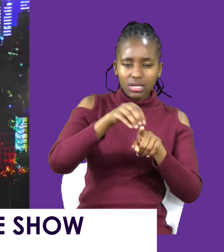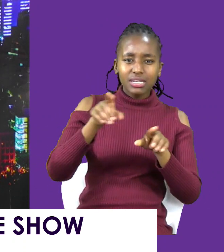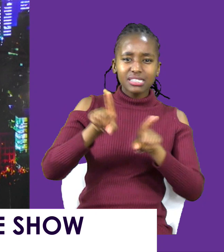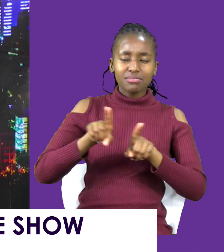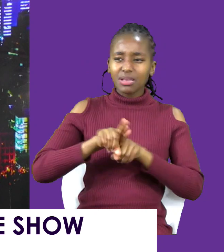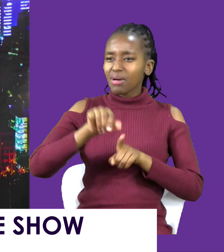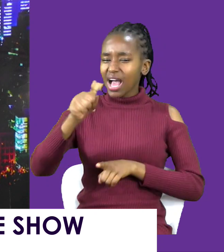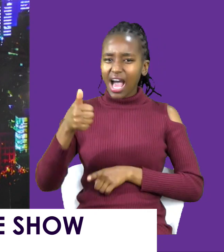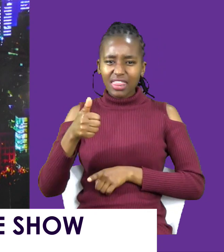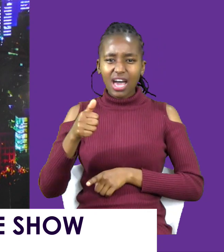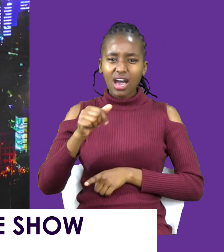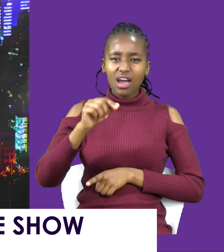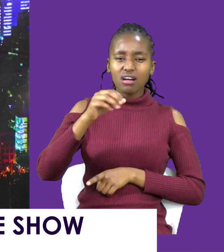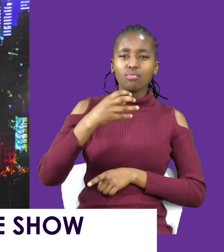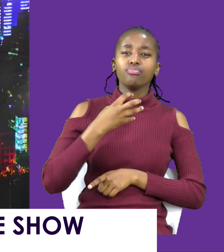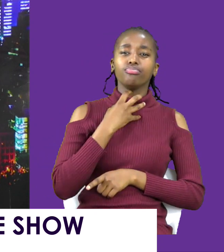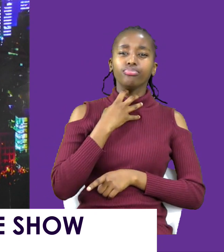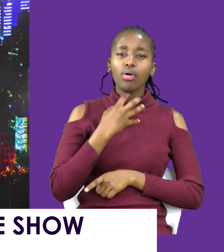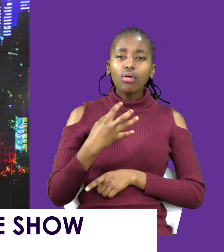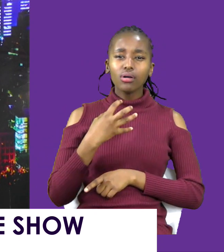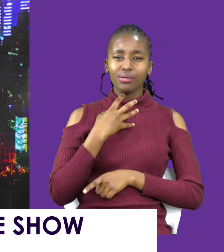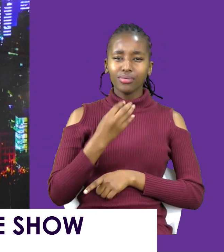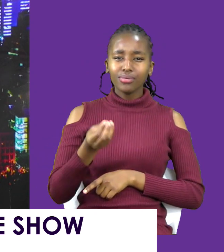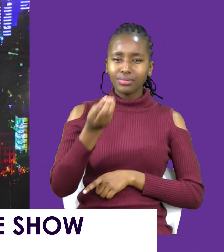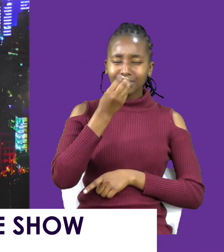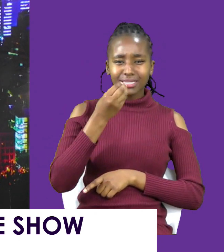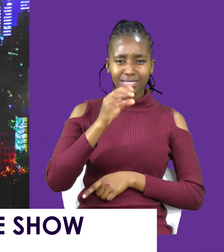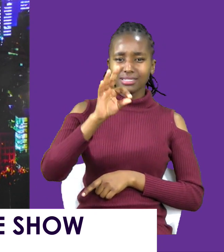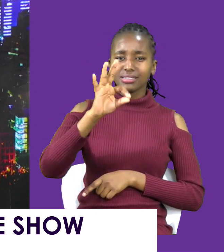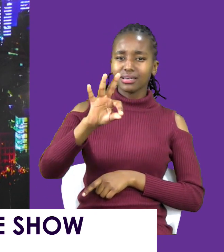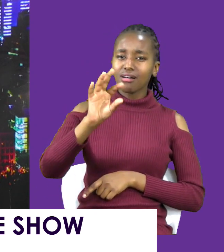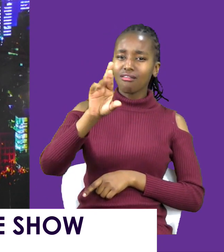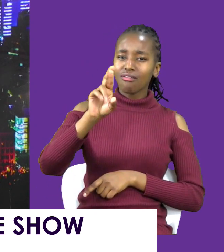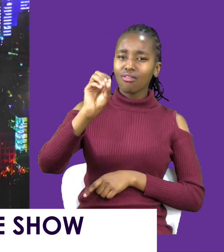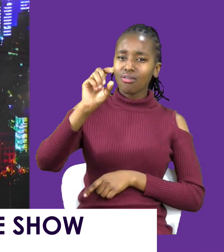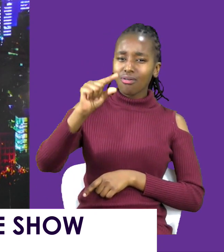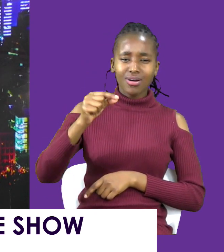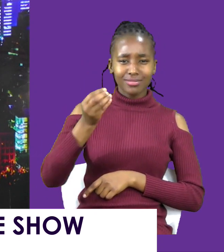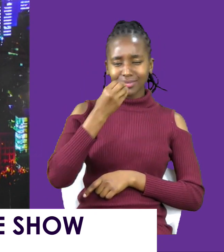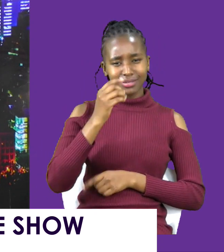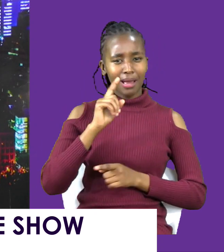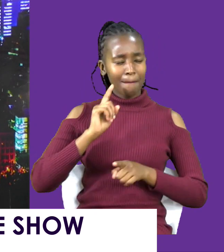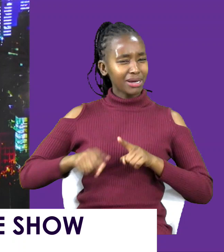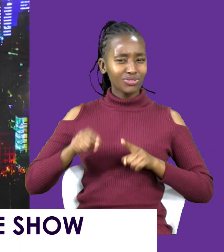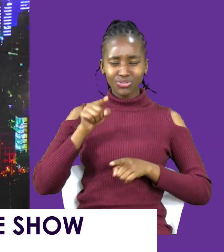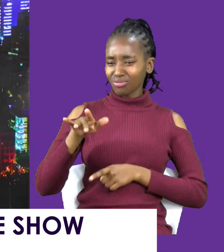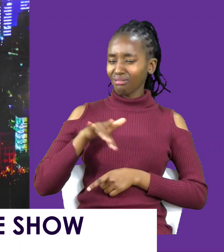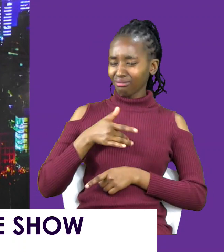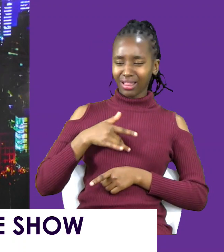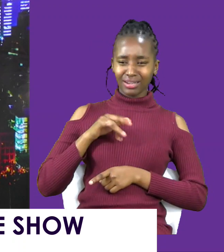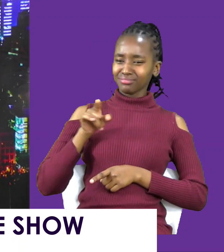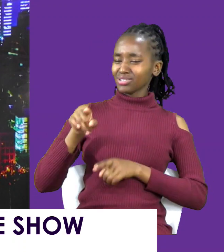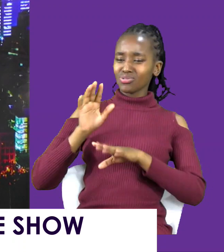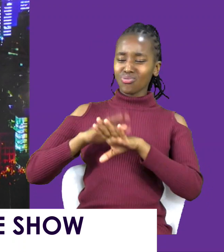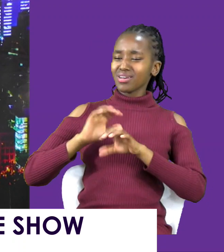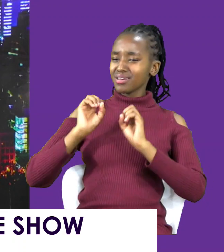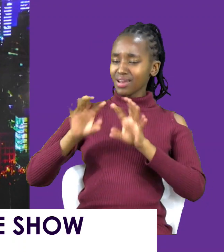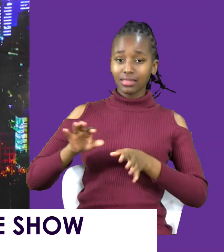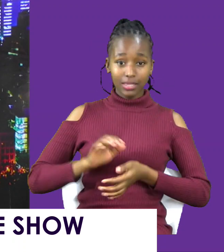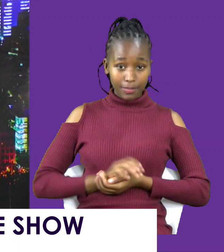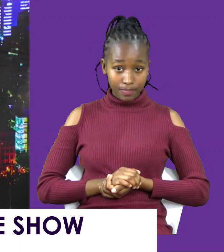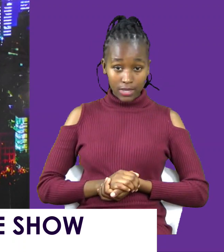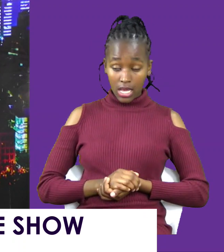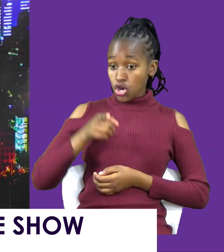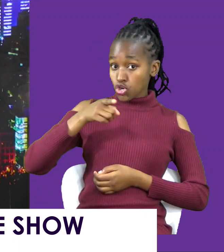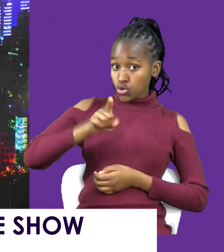delicacies in other environments. You may not understand that in some environments, blackjack what you consider as